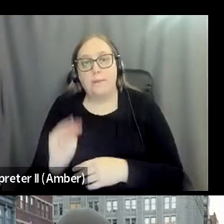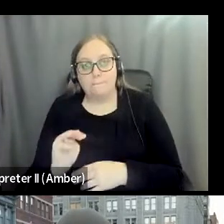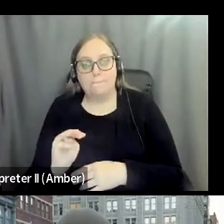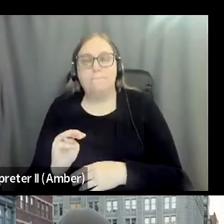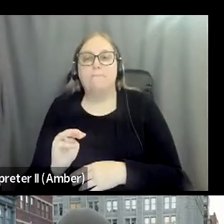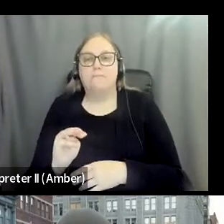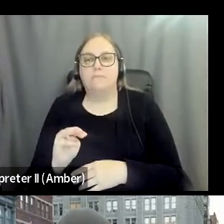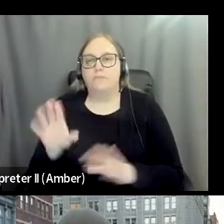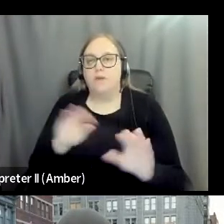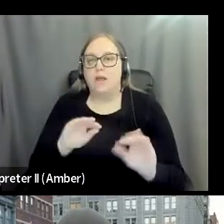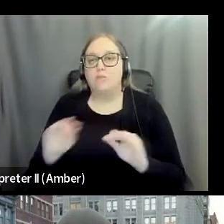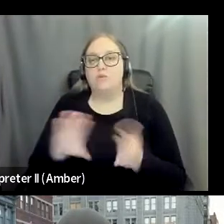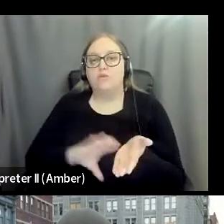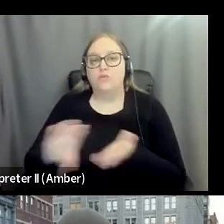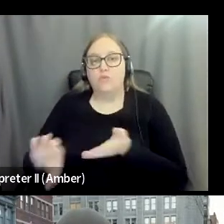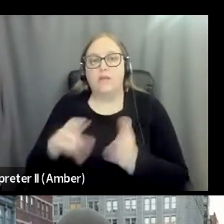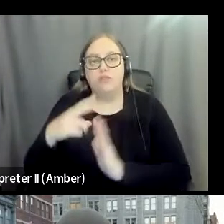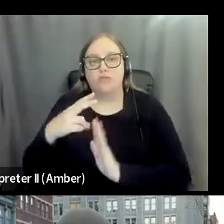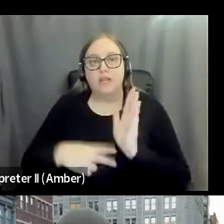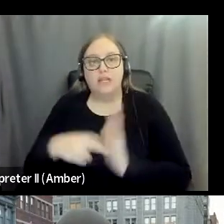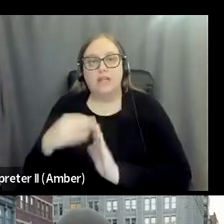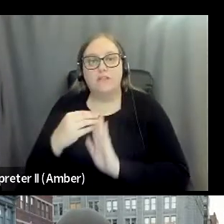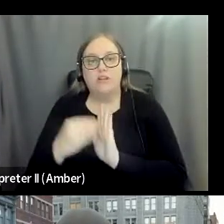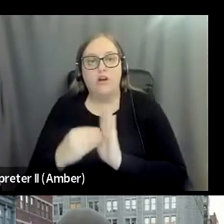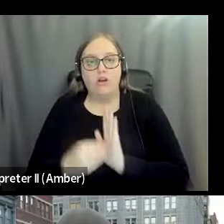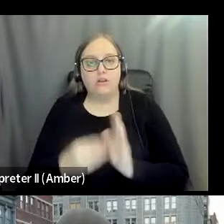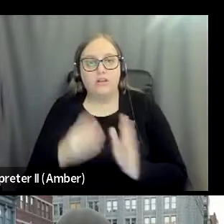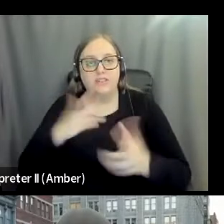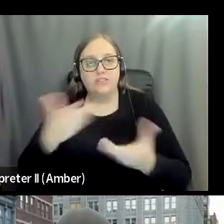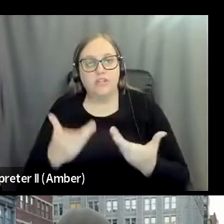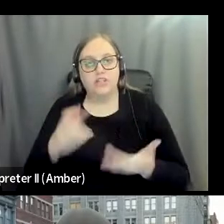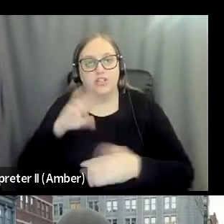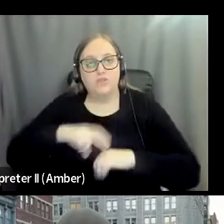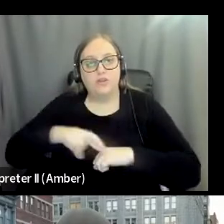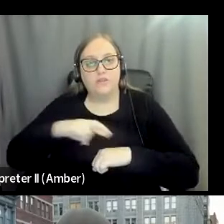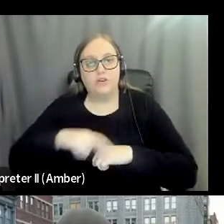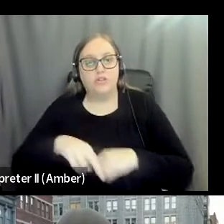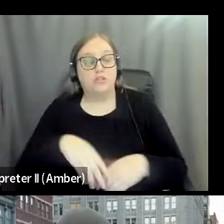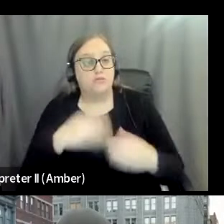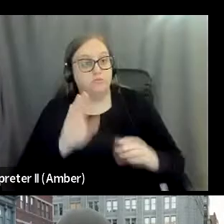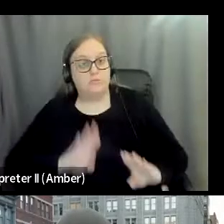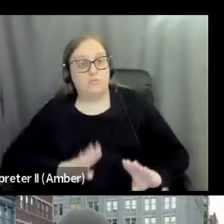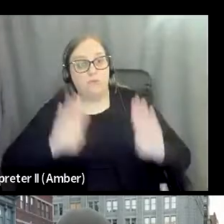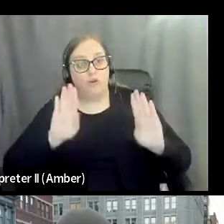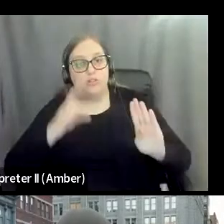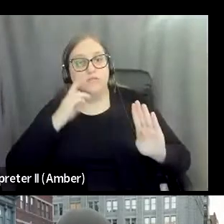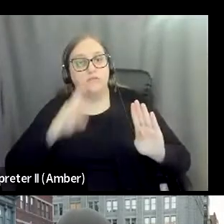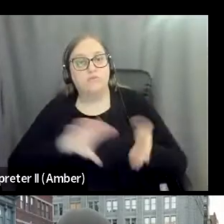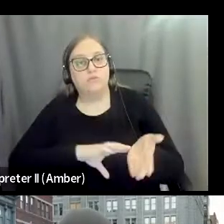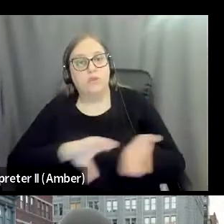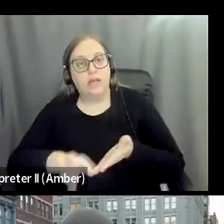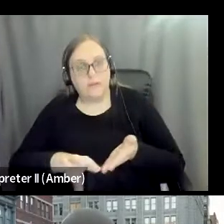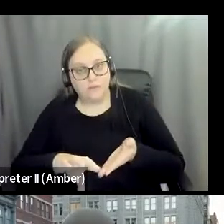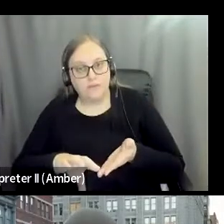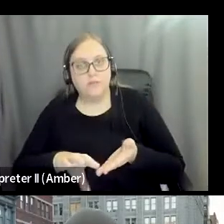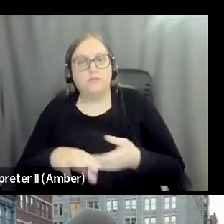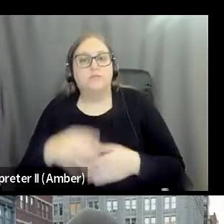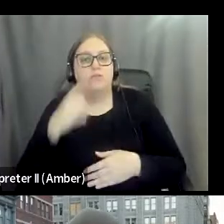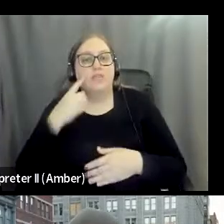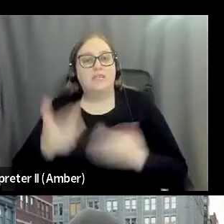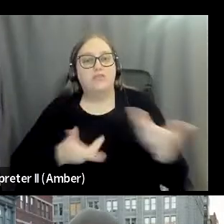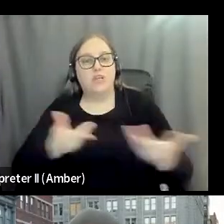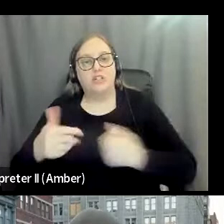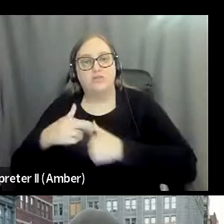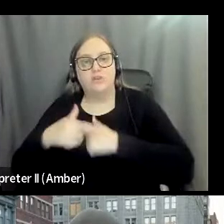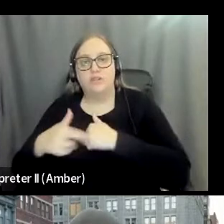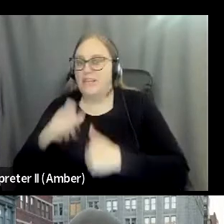move to waive the reading of the Secretary's log of introductions and referrals. It's been a motion to waive the reading of the Secretary's log of introductions and referrals. I have not